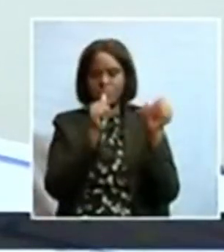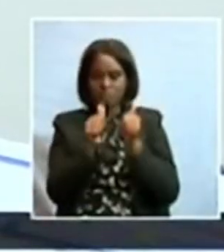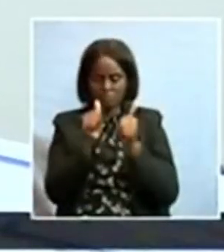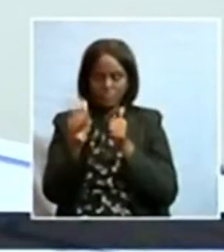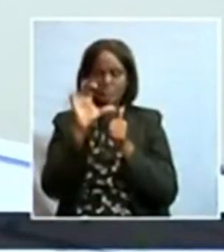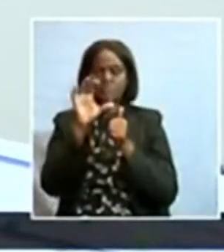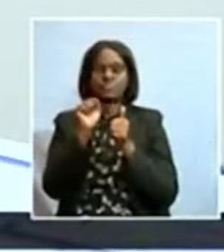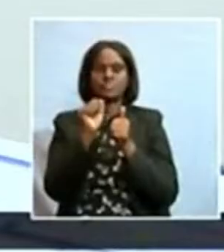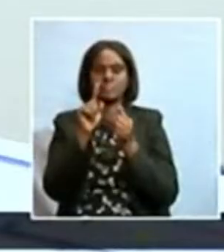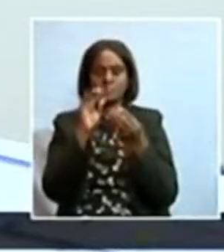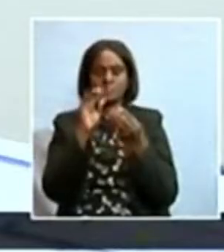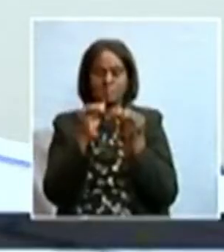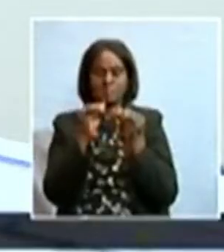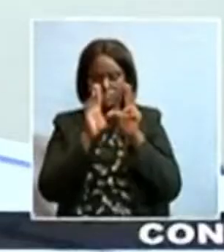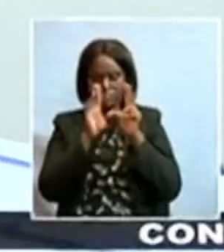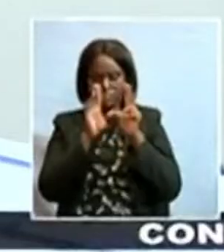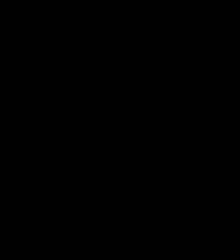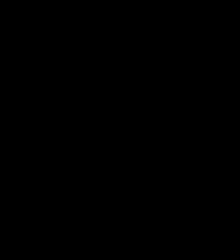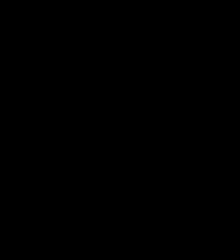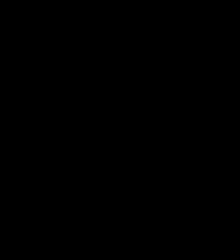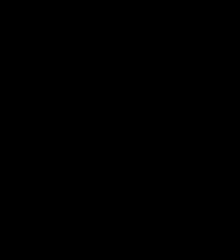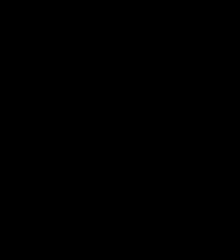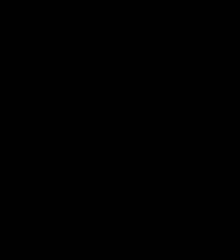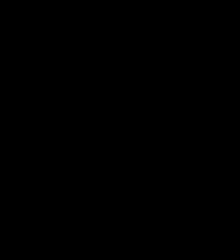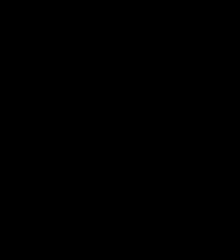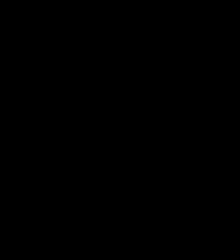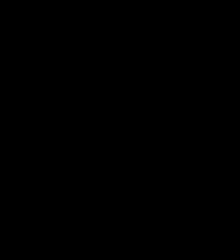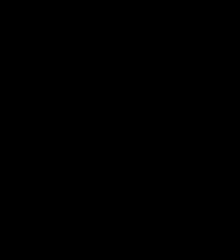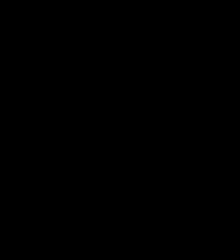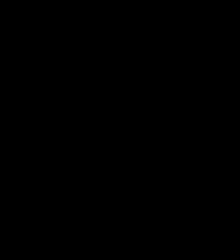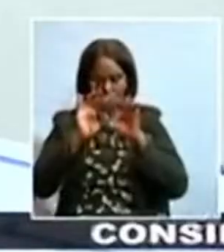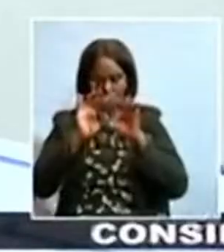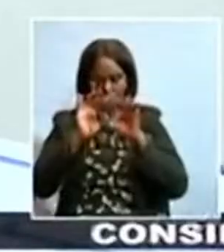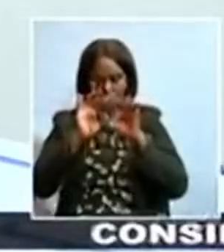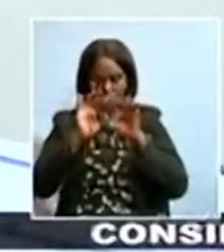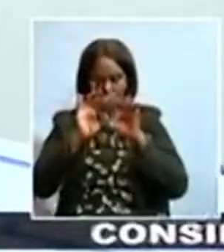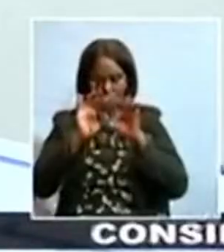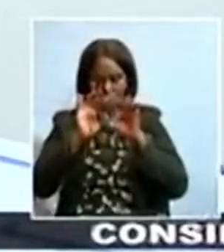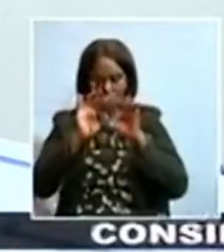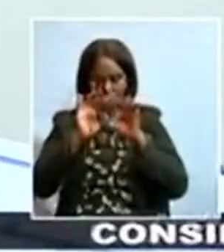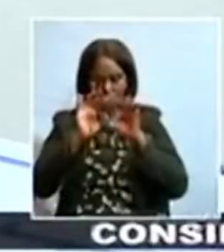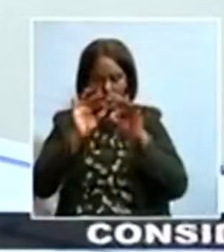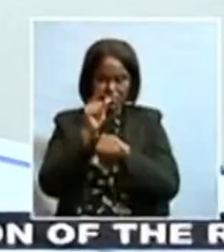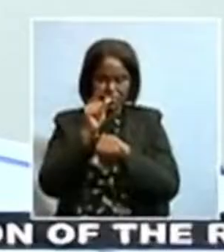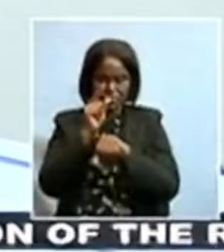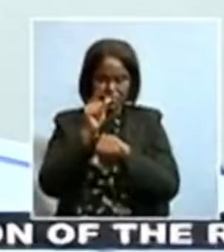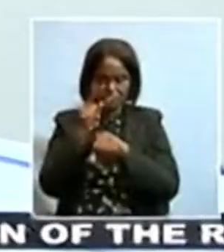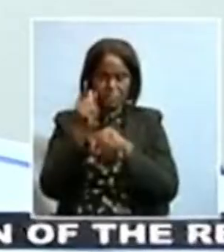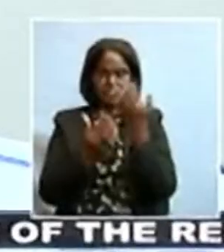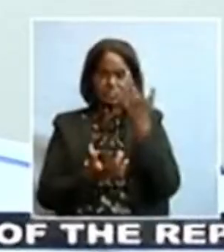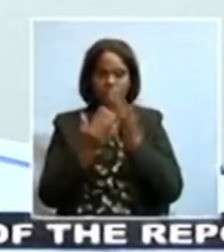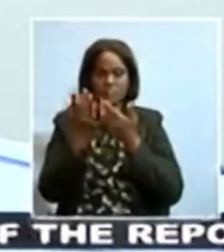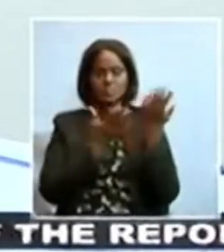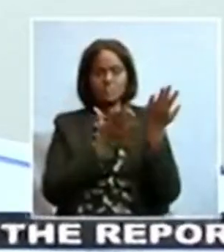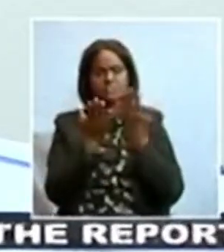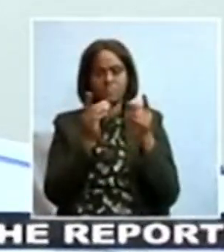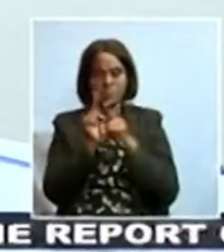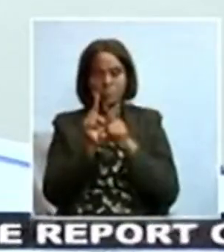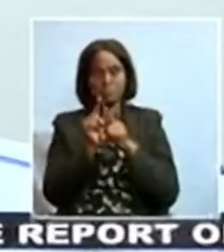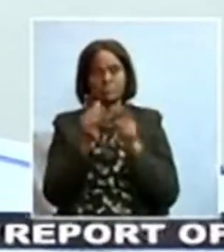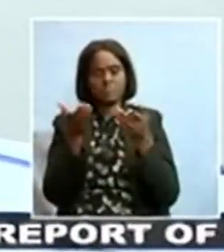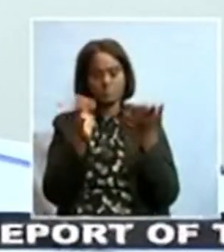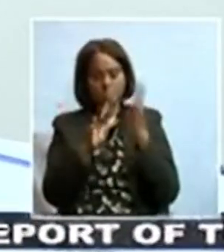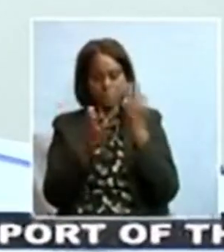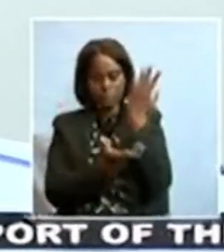CS. Number 3, essential services. establishment of firefighting services and cemeteries